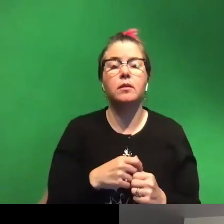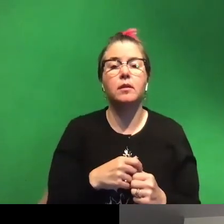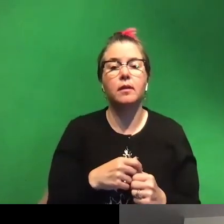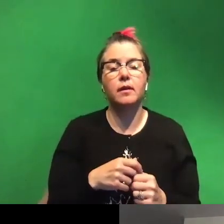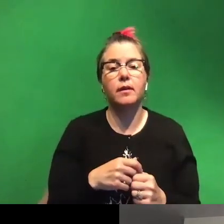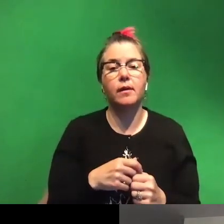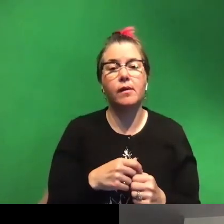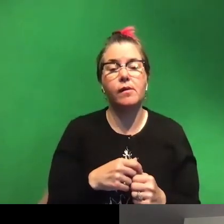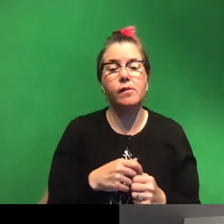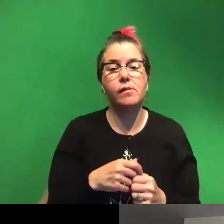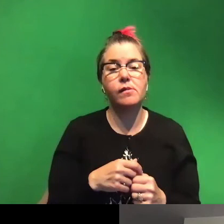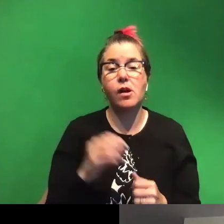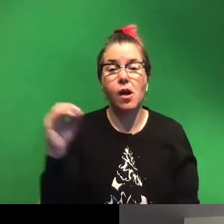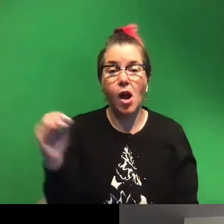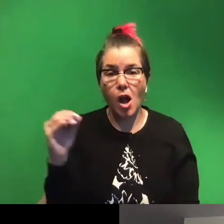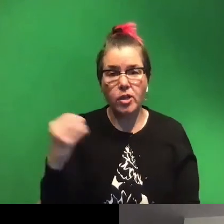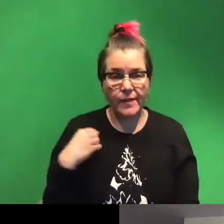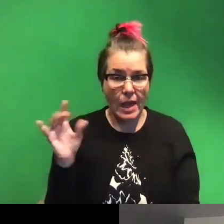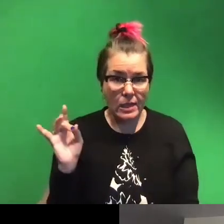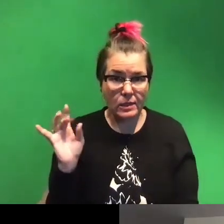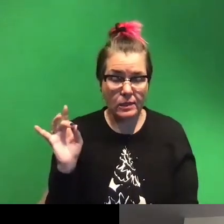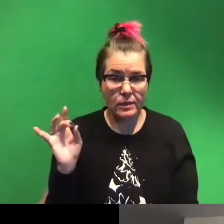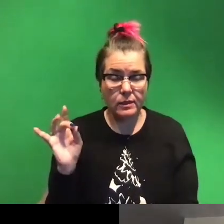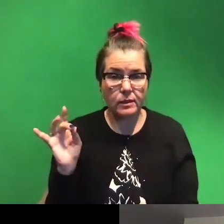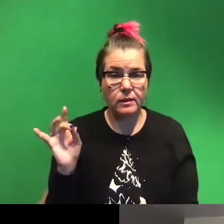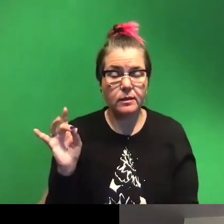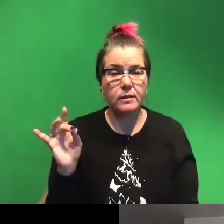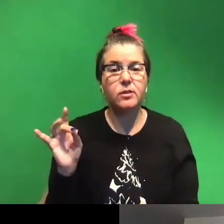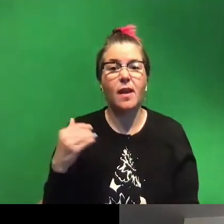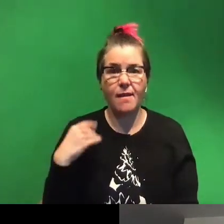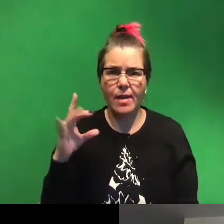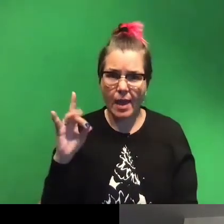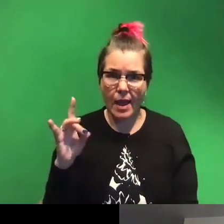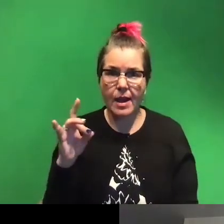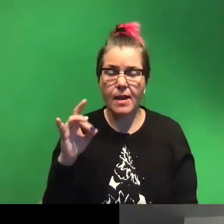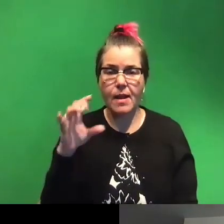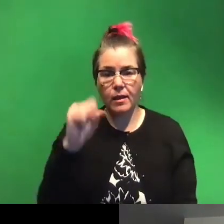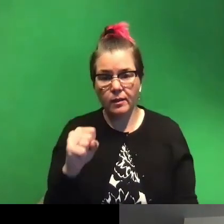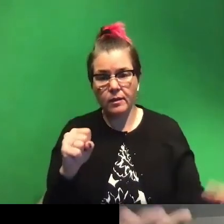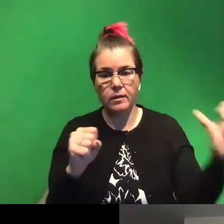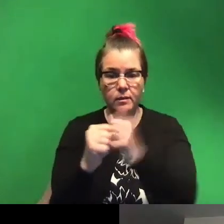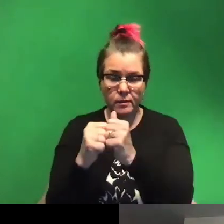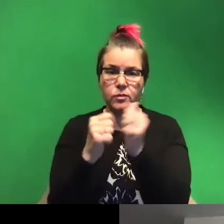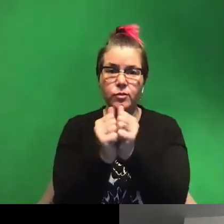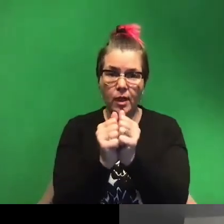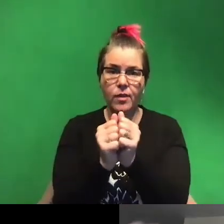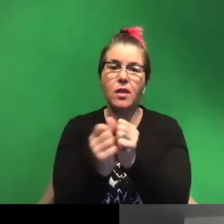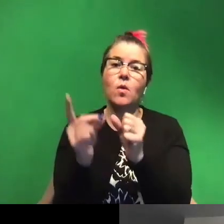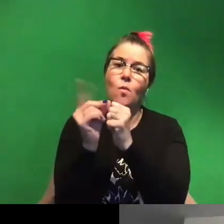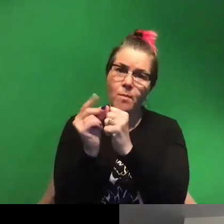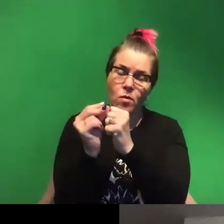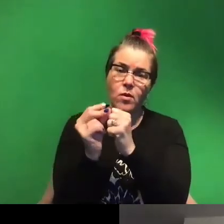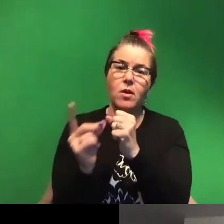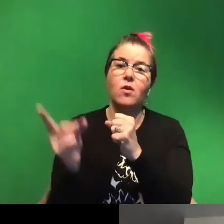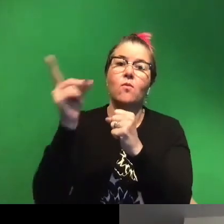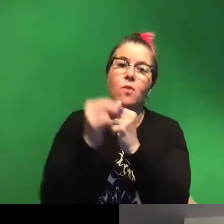the oxygen has 8. And in order to have 8, you need to put 2 together and then put another one and put